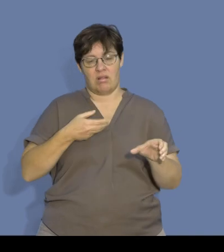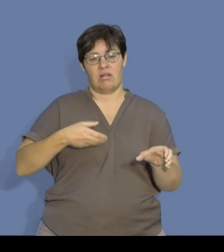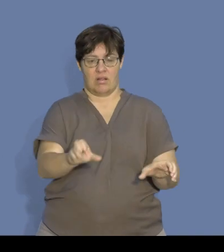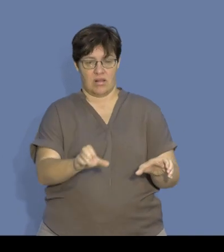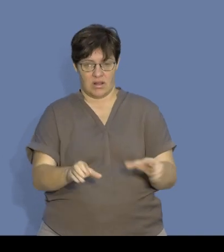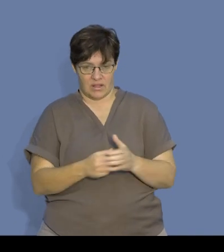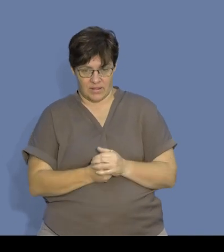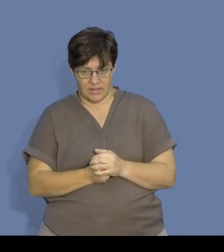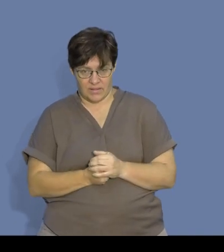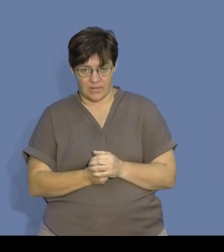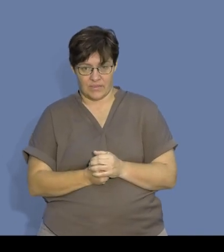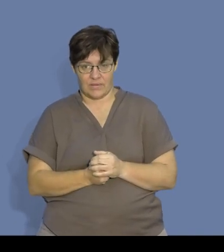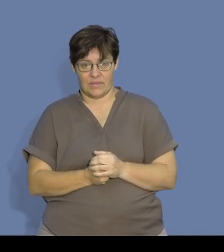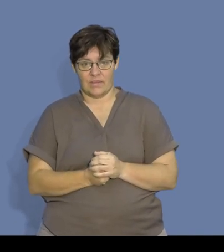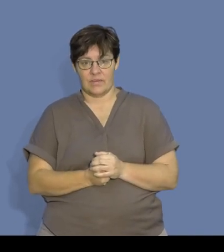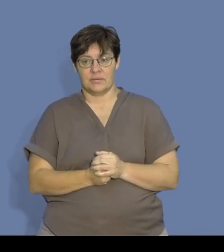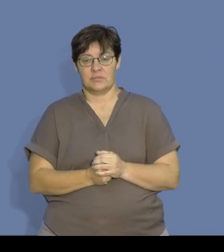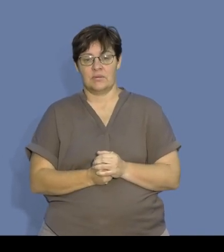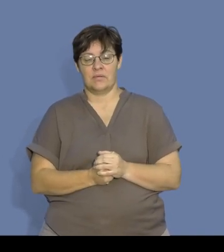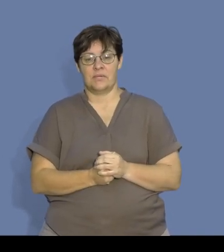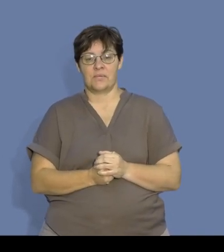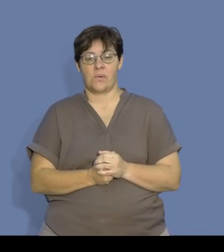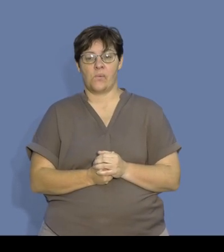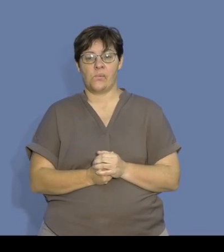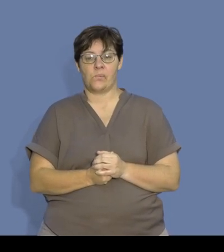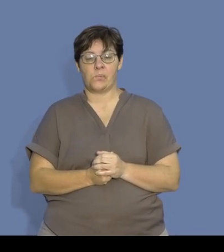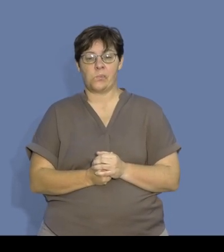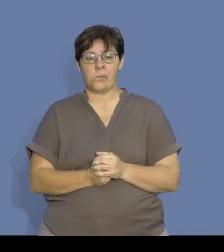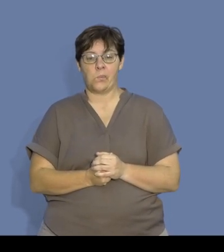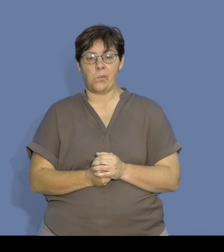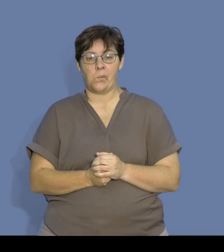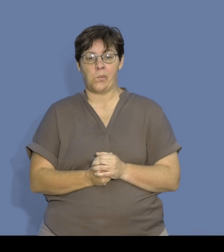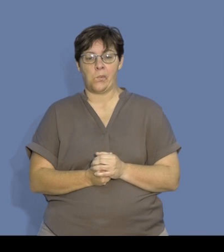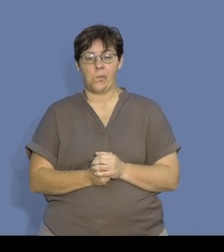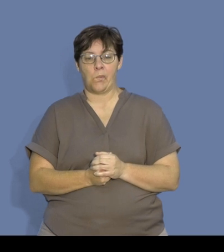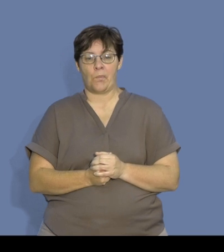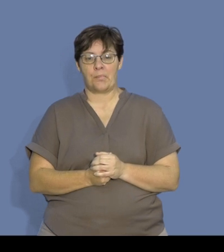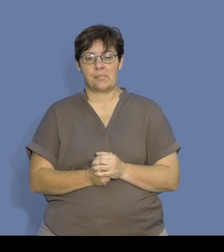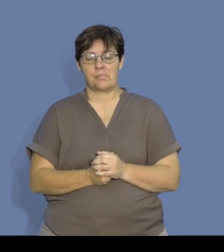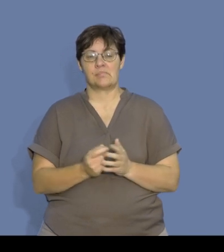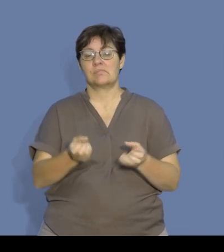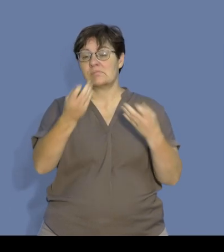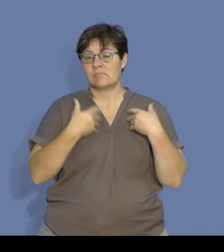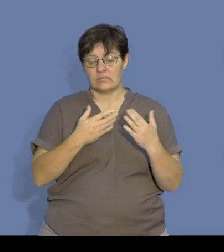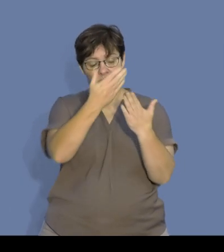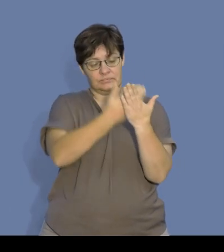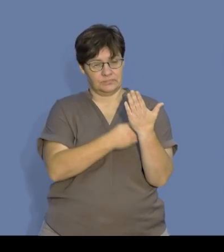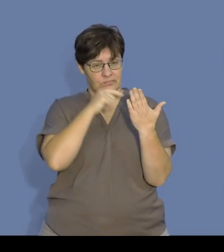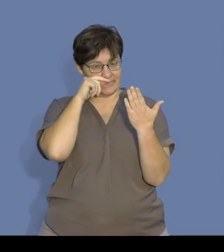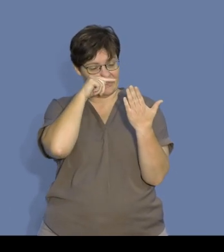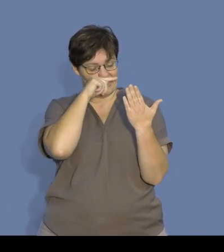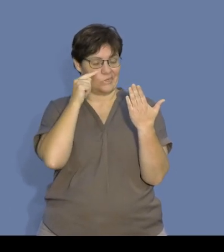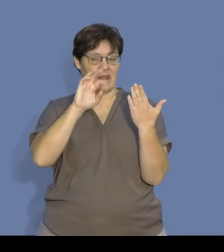between the partners. Right, so let's go on. So we are given the following extract from